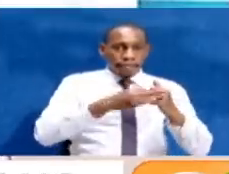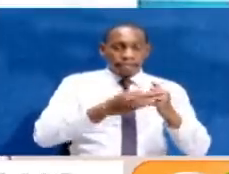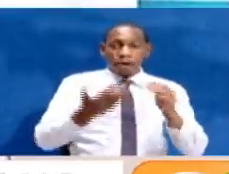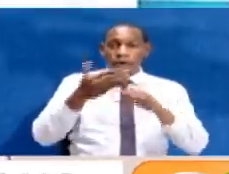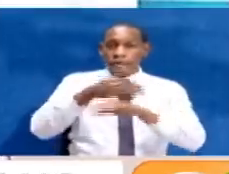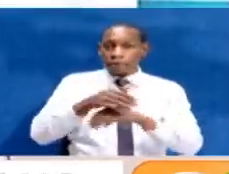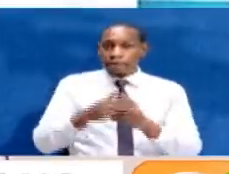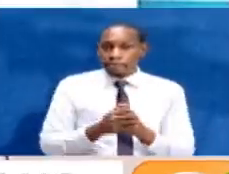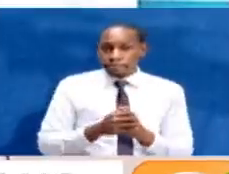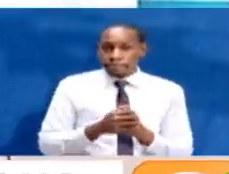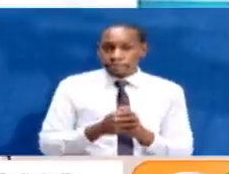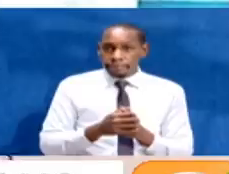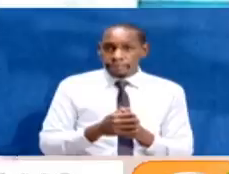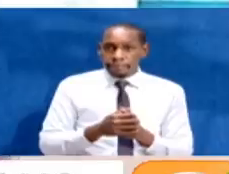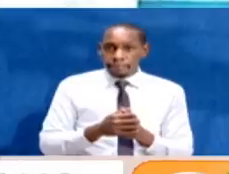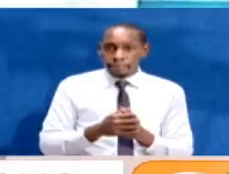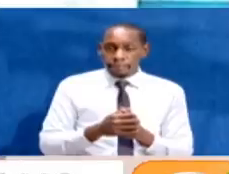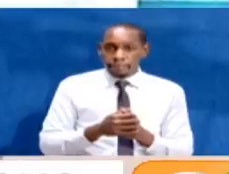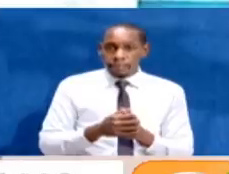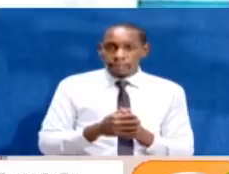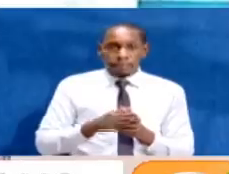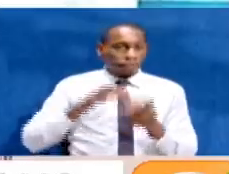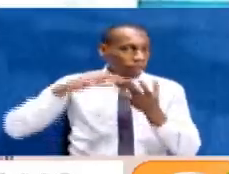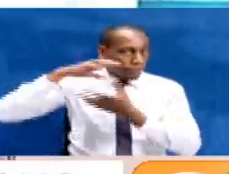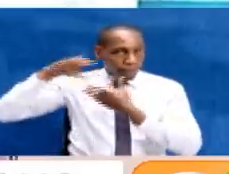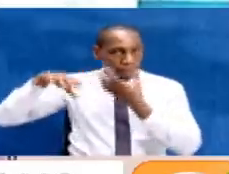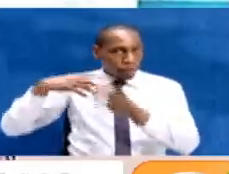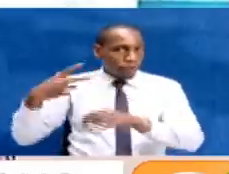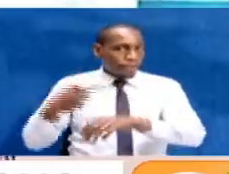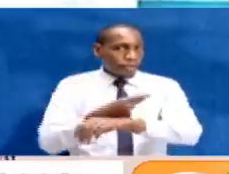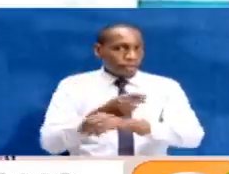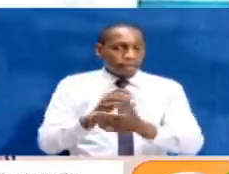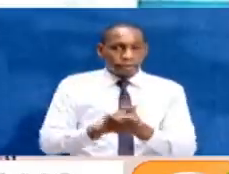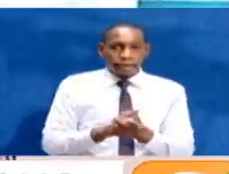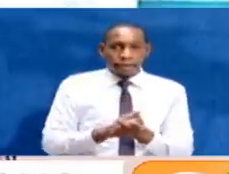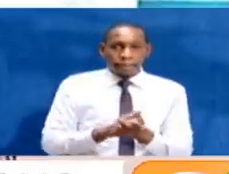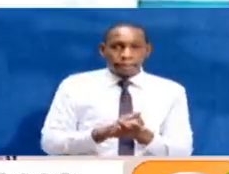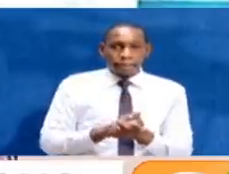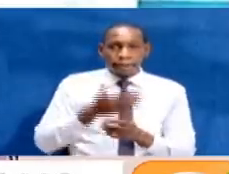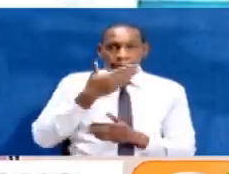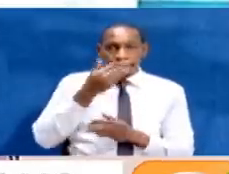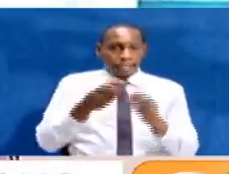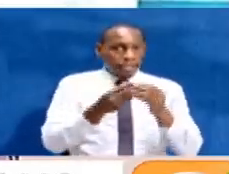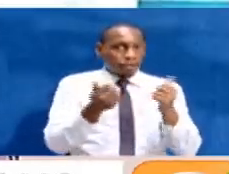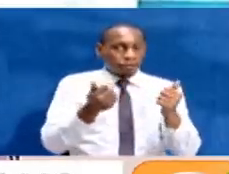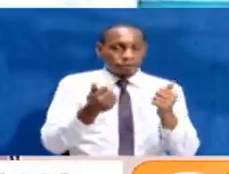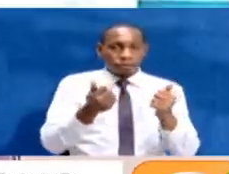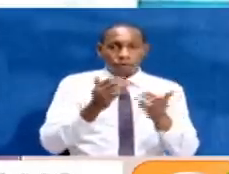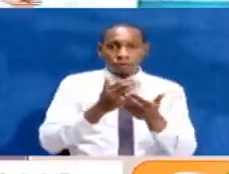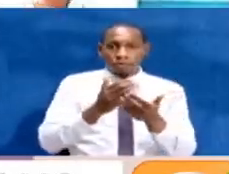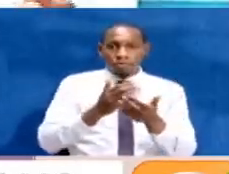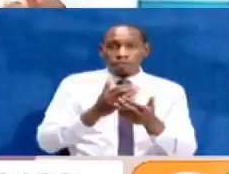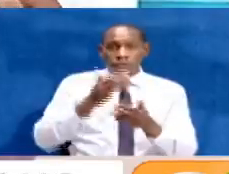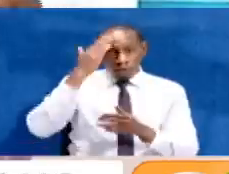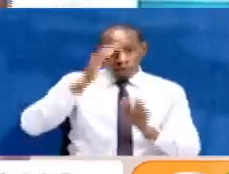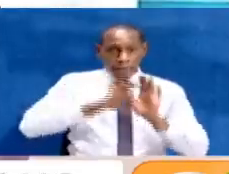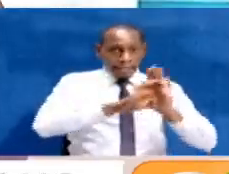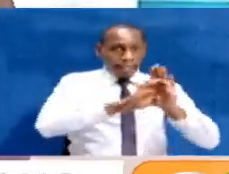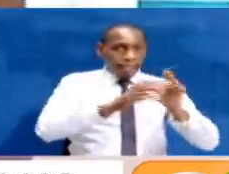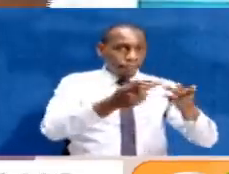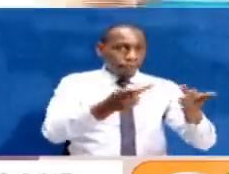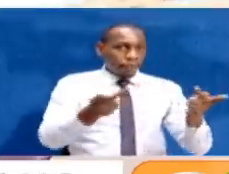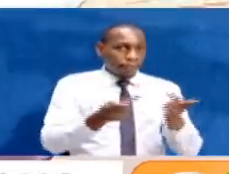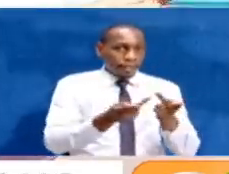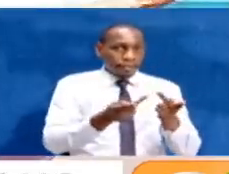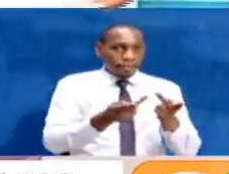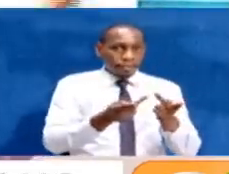58 and above. And this whole confusion about vaccines needs to be cleared. I mean, I know, for example, in places